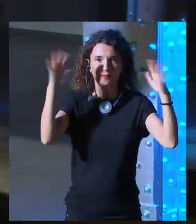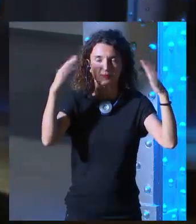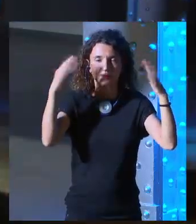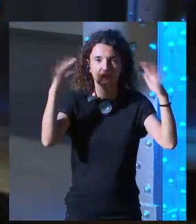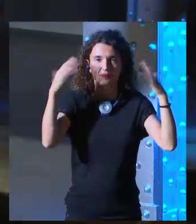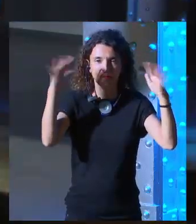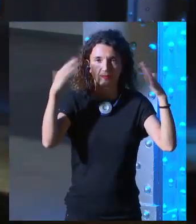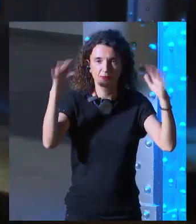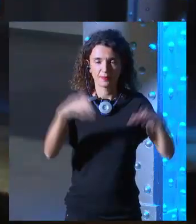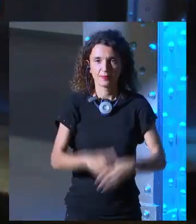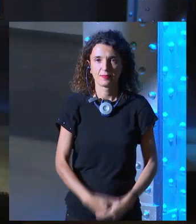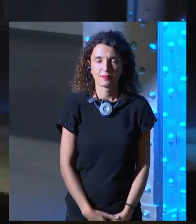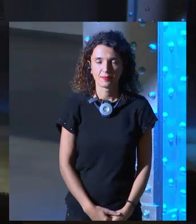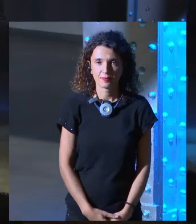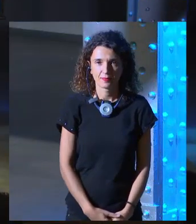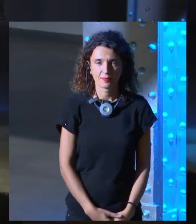Thank you.